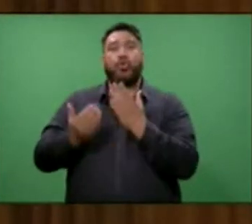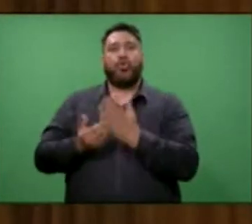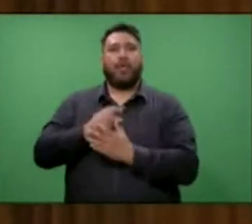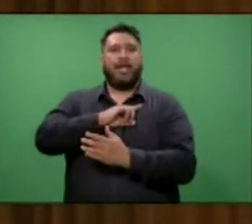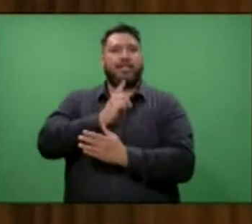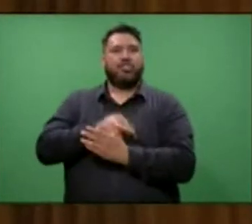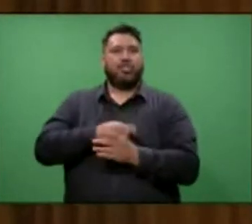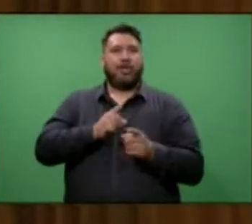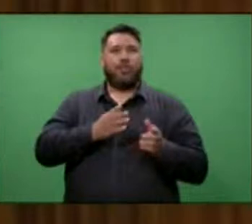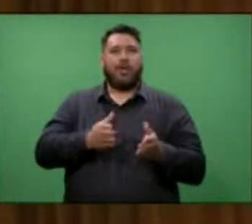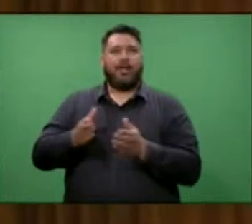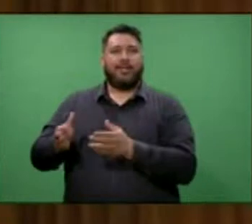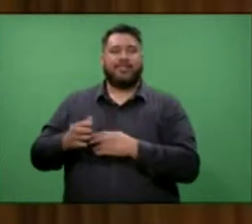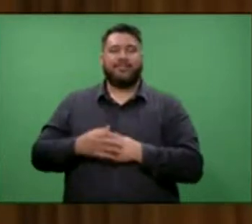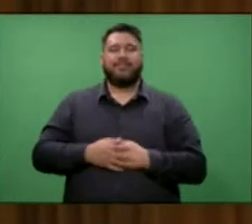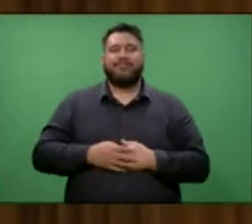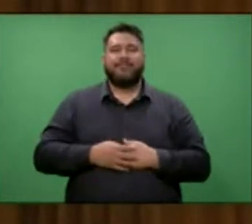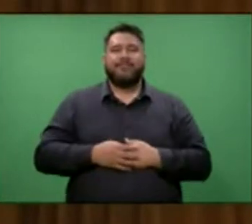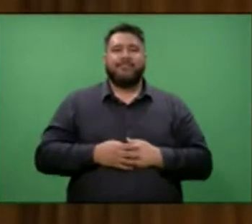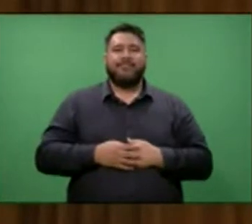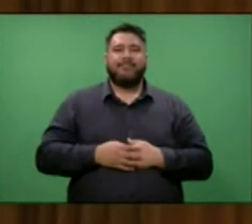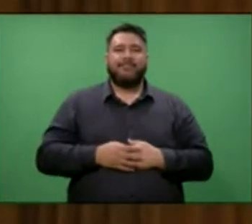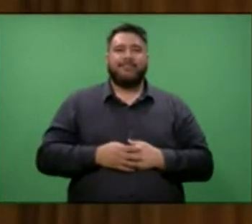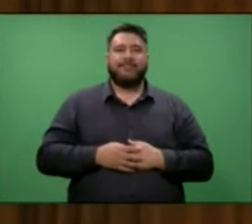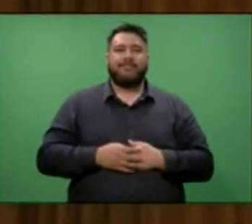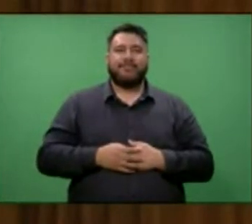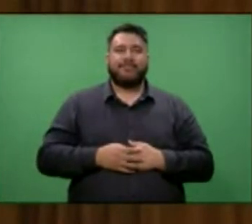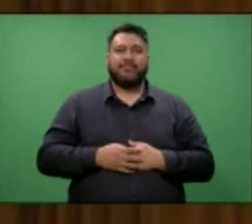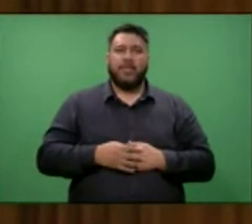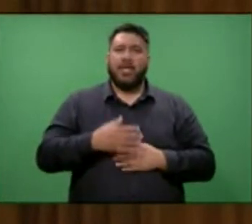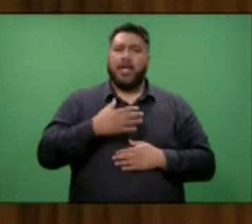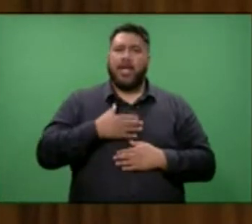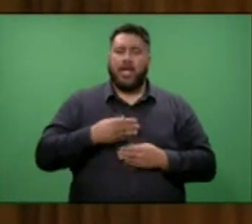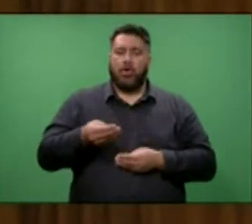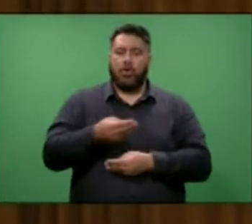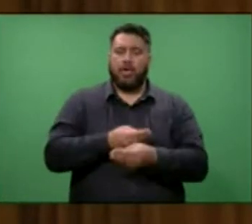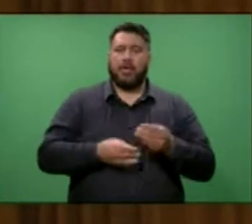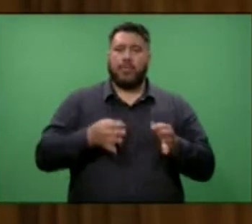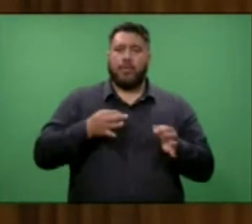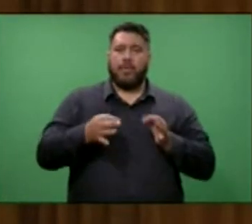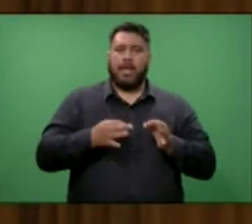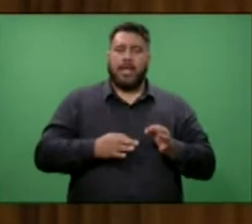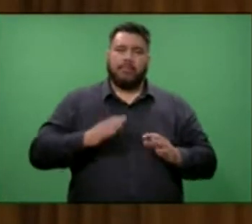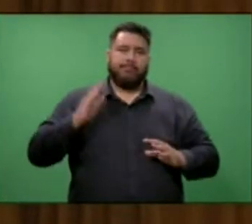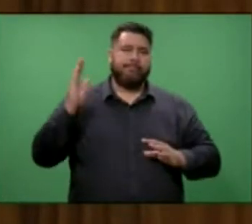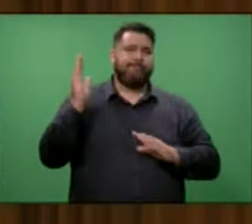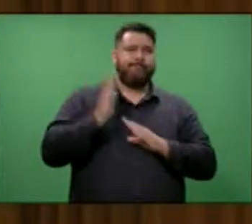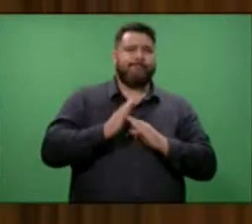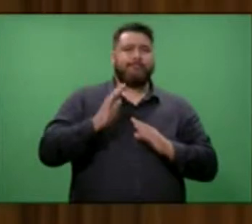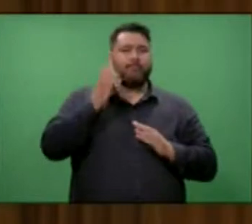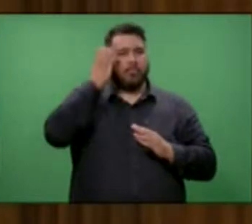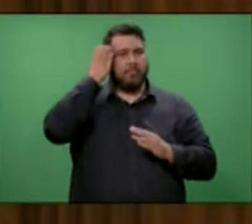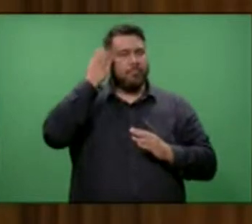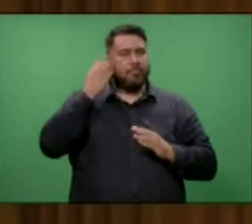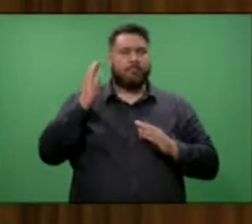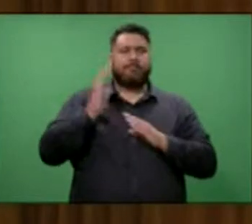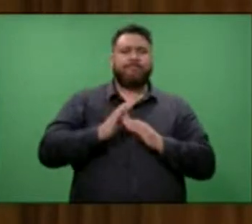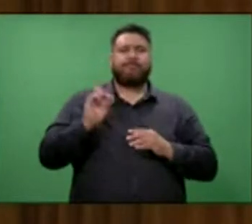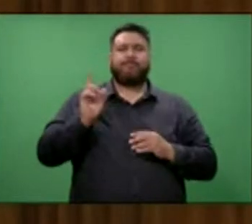Investing in infrastructure is at the core of the government's economic plan. As we begin this term, we already have a